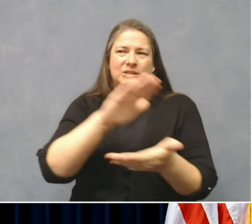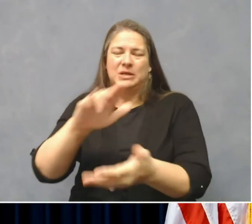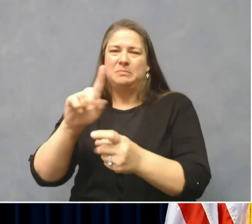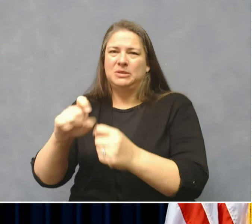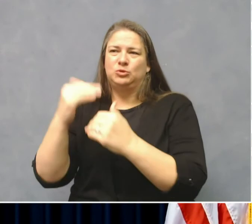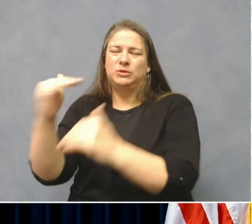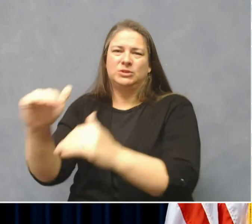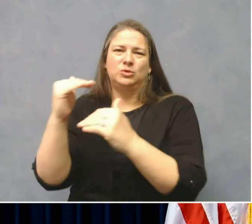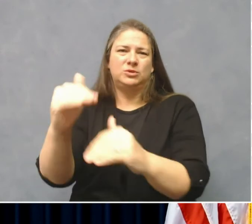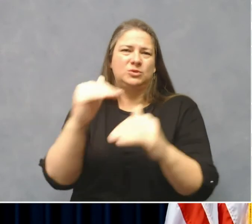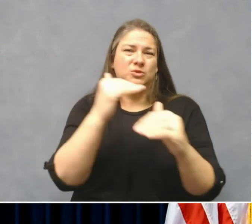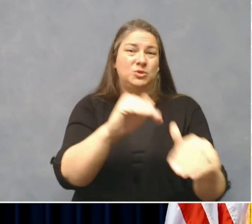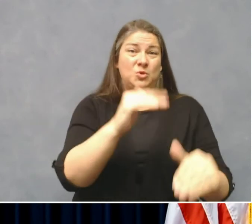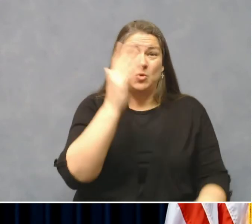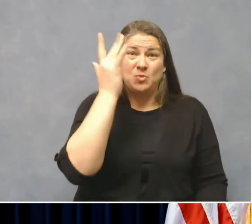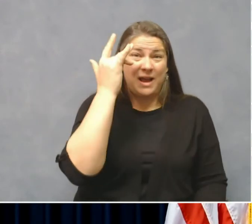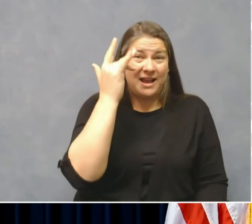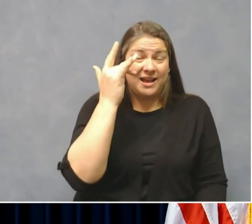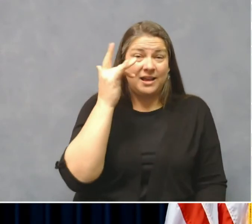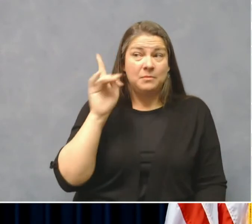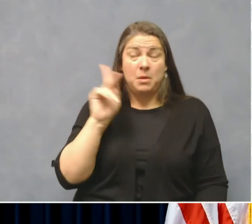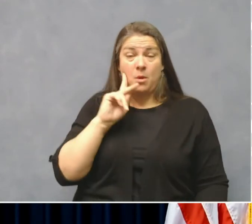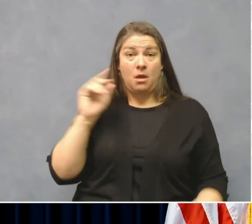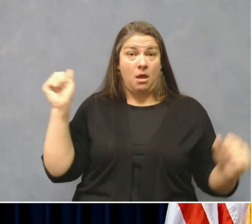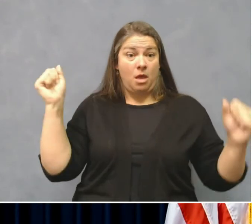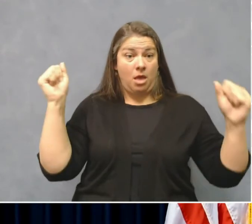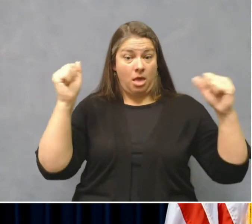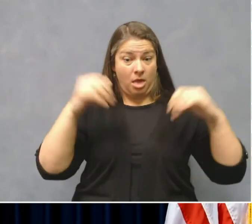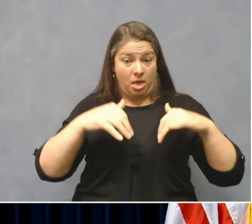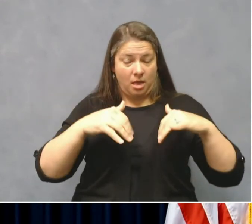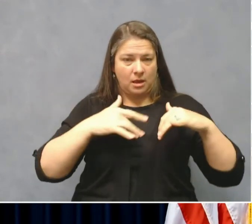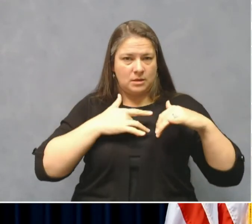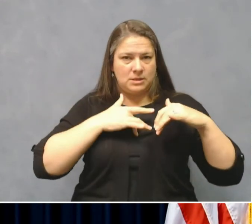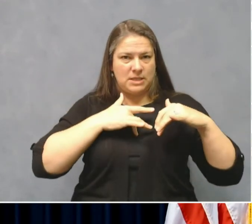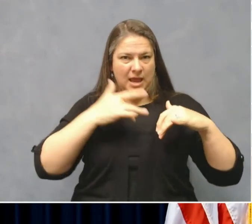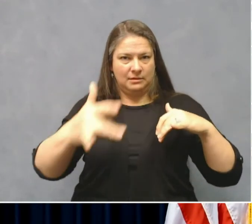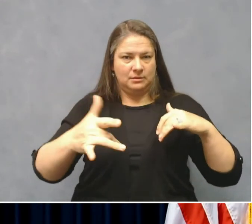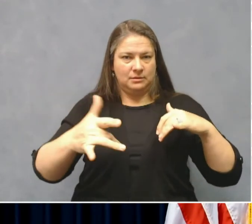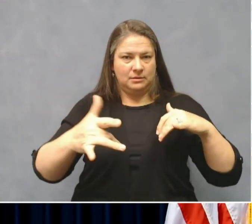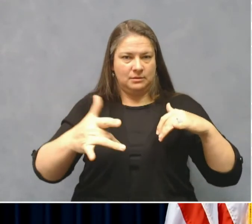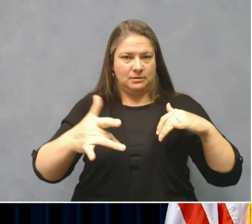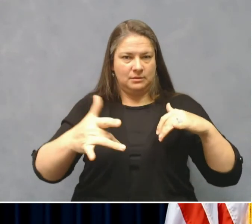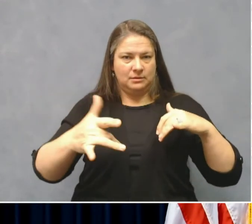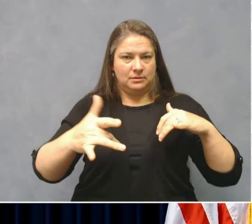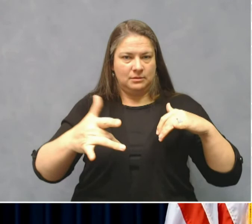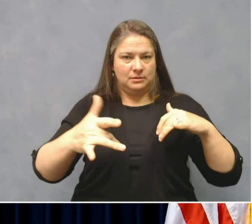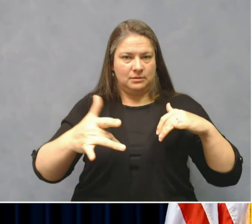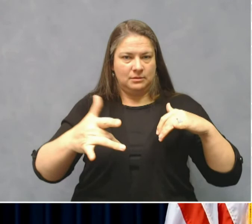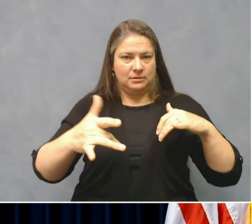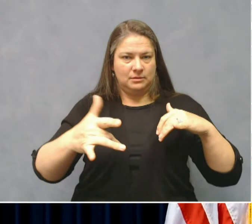that people come together, and especially where they come together and may take off their masks or